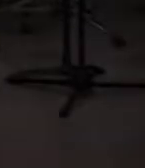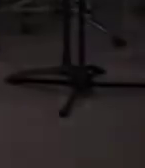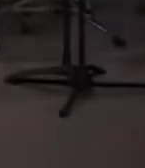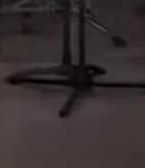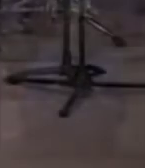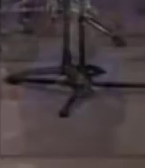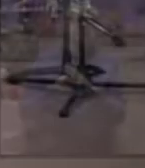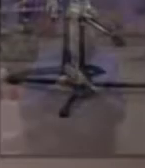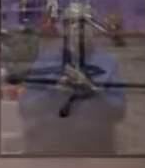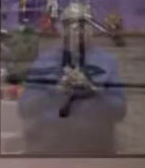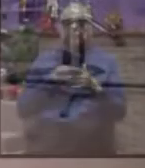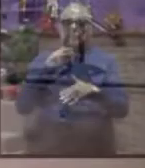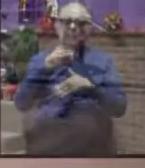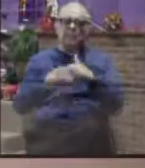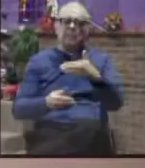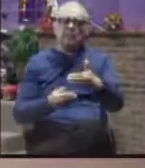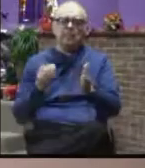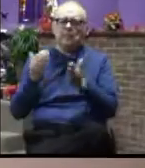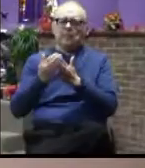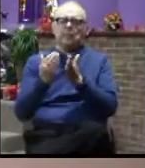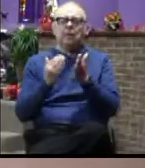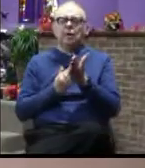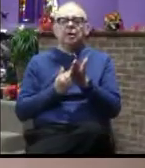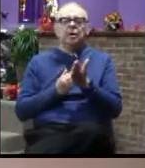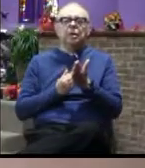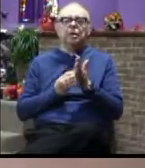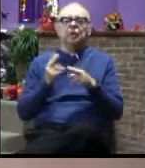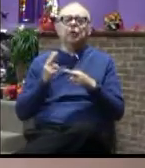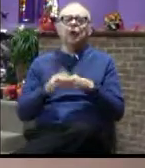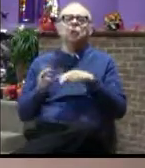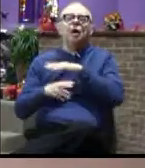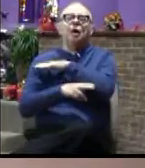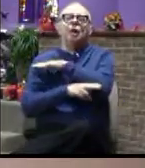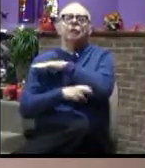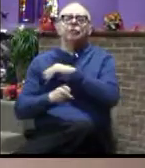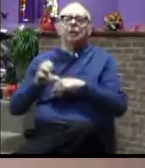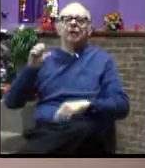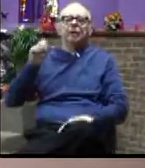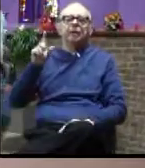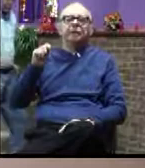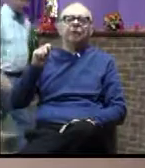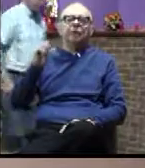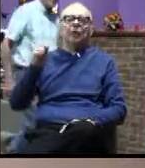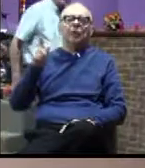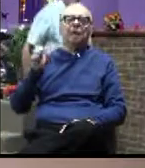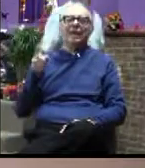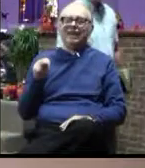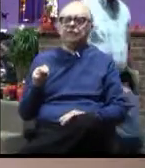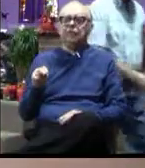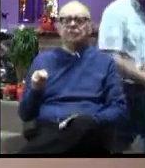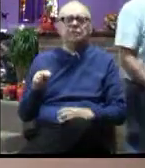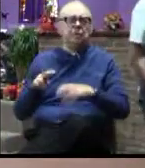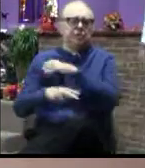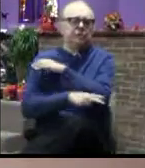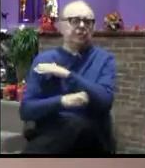We're starting a series of messages called Stolen, okay? And so,